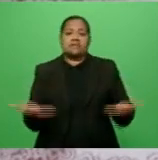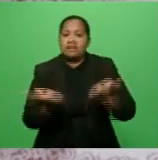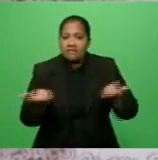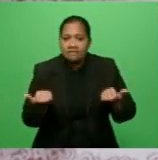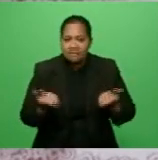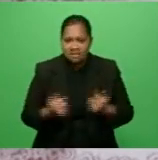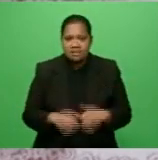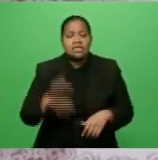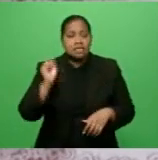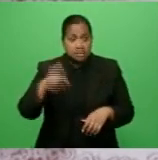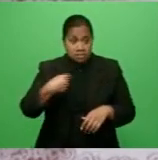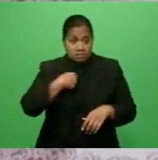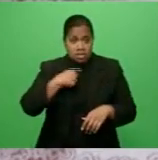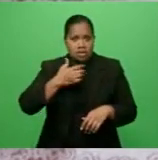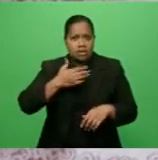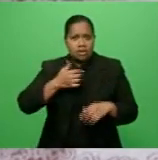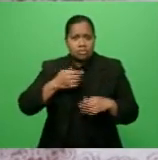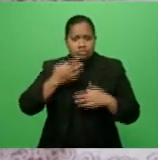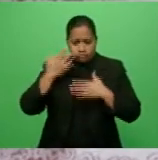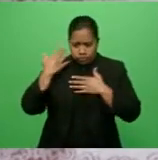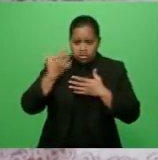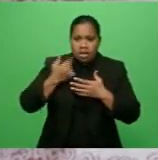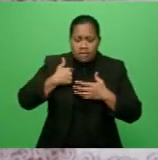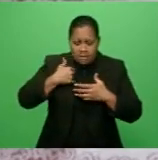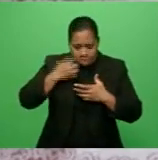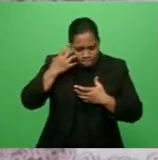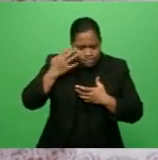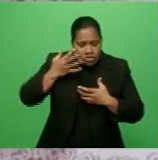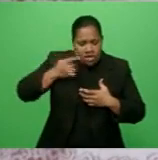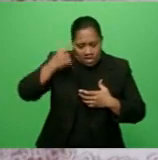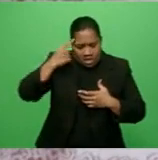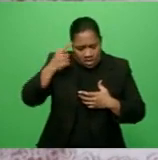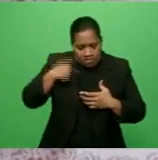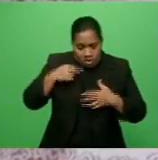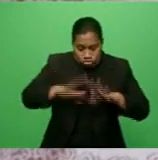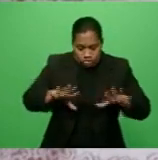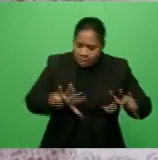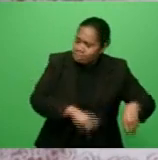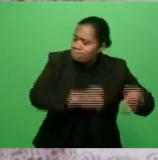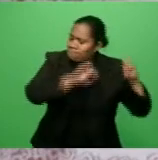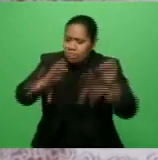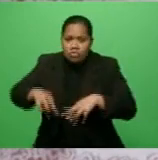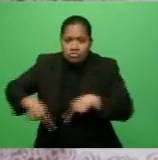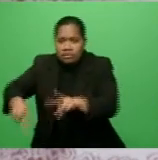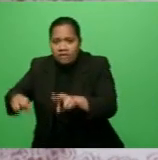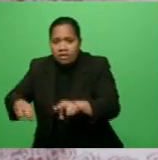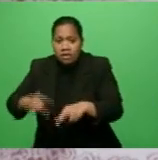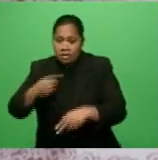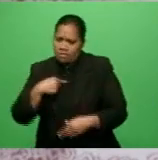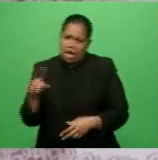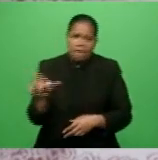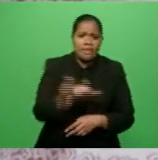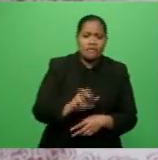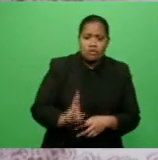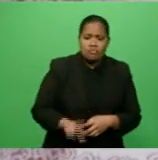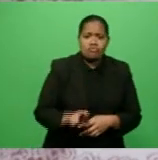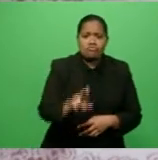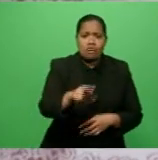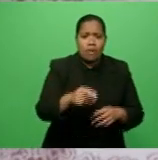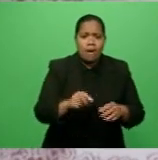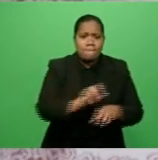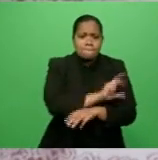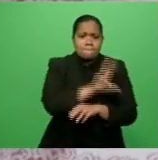wanted to throw my children into the river and then die. I returned from River Bridge. I took my children